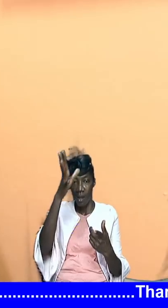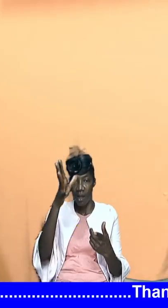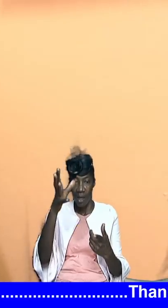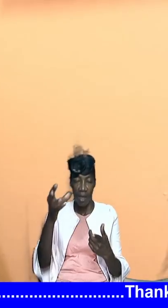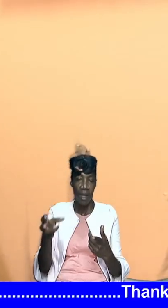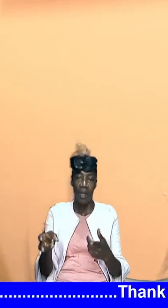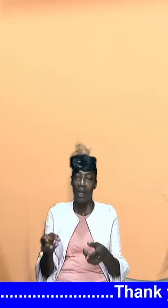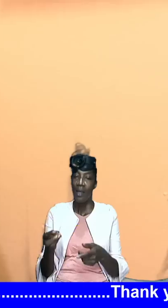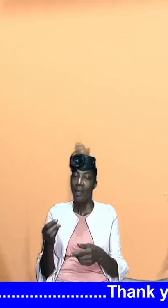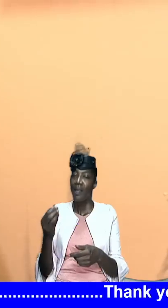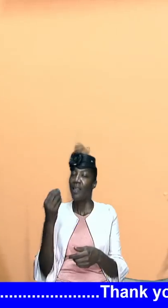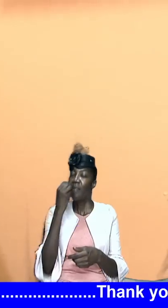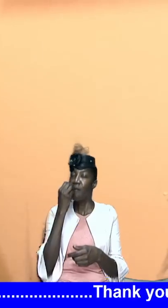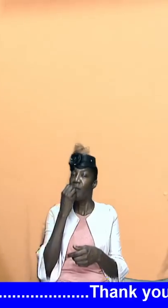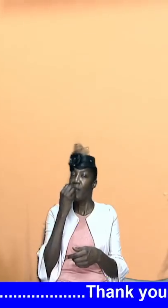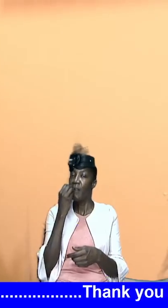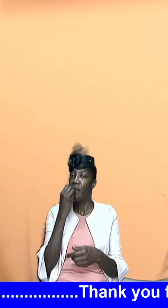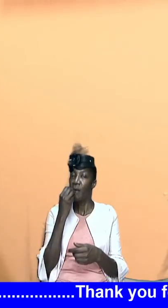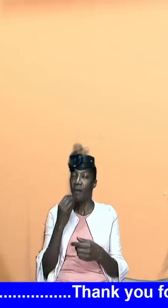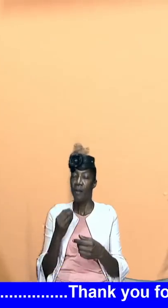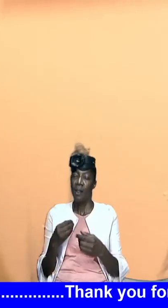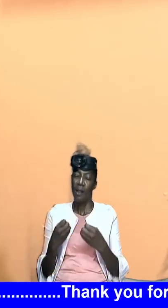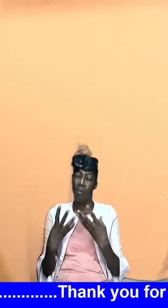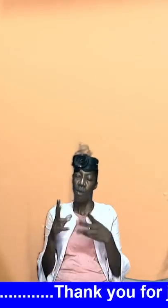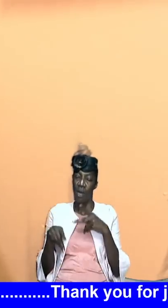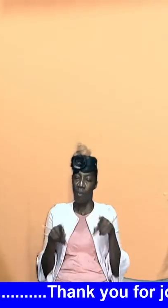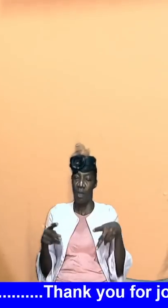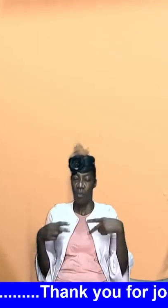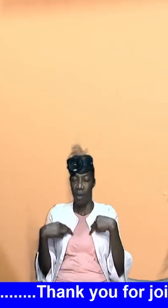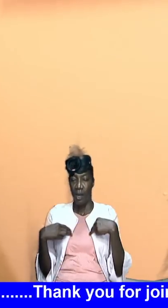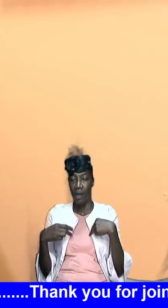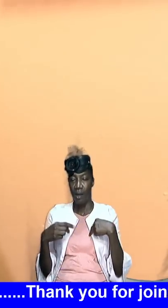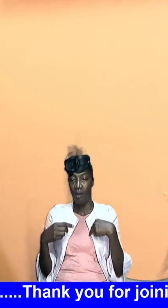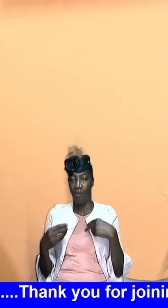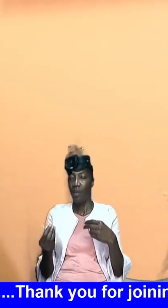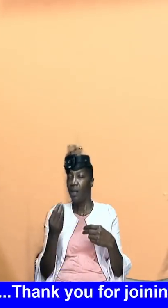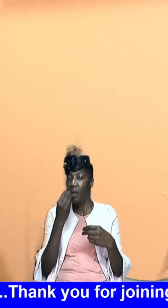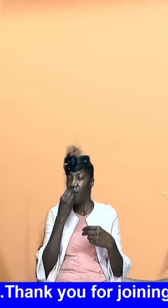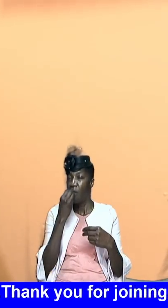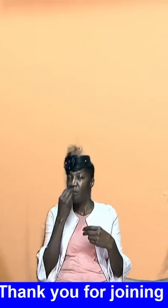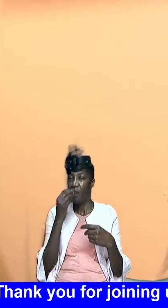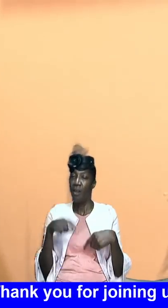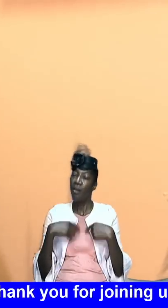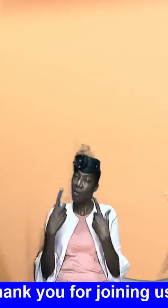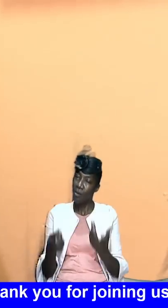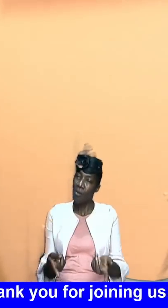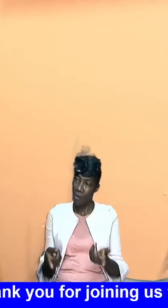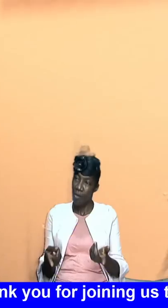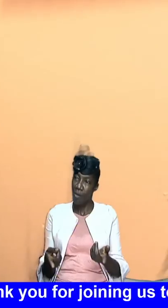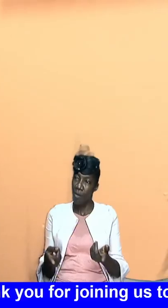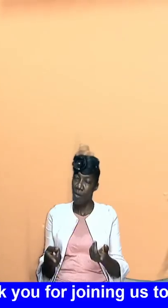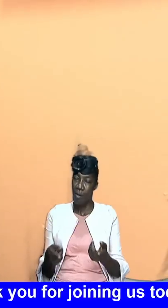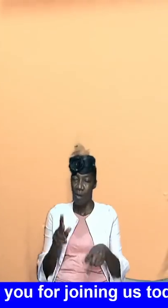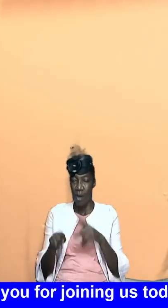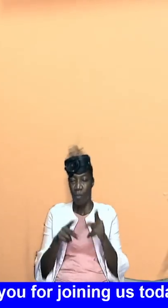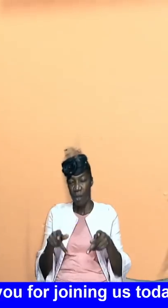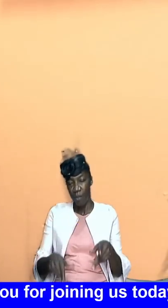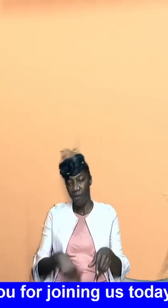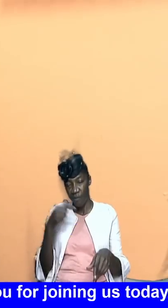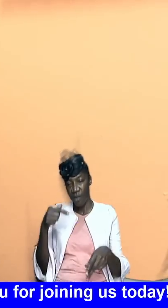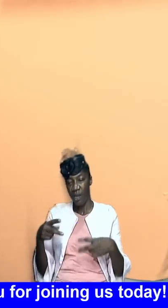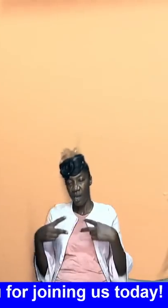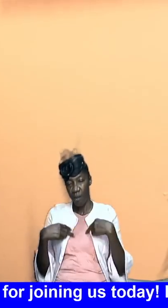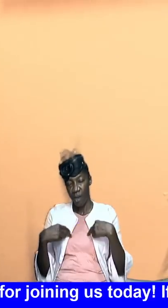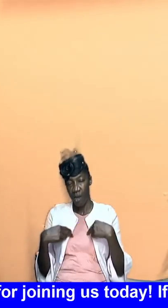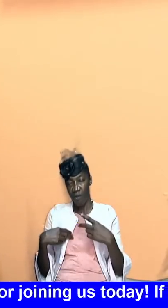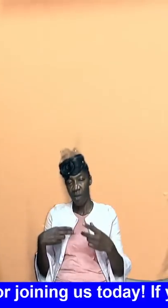go, and you know, folks would have been feeling that if they have a second service, they may skip it